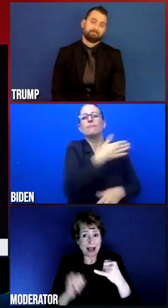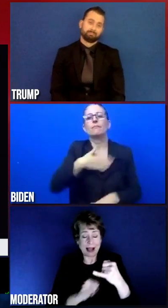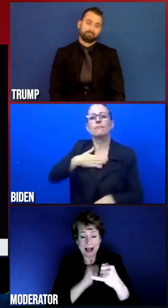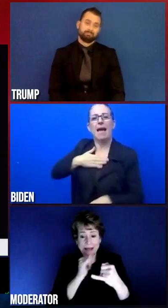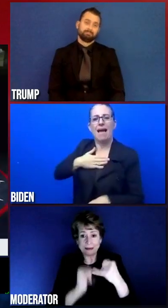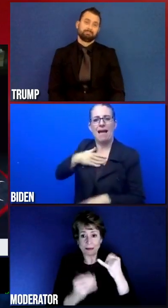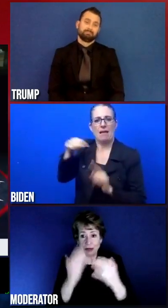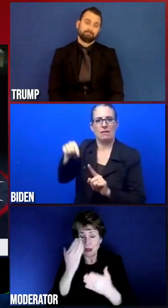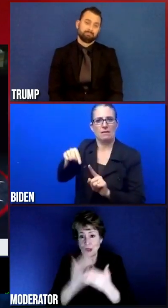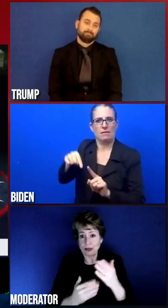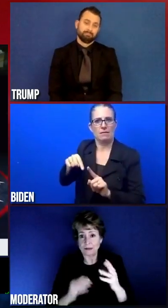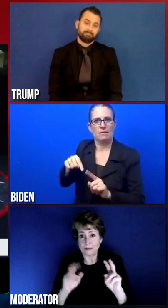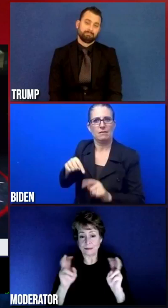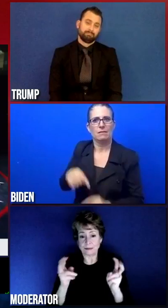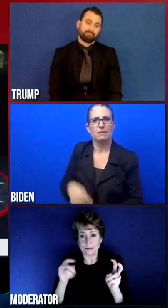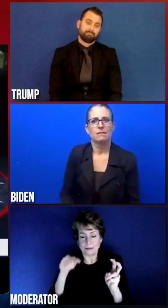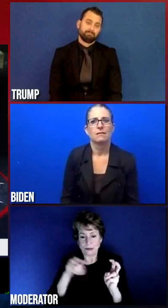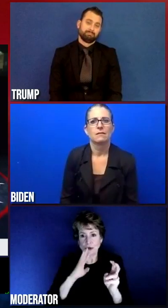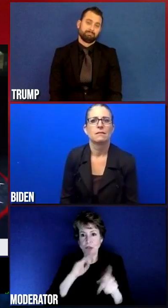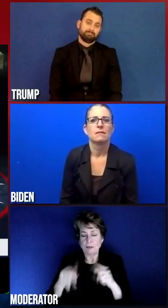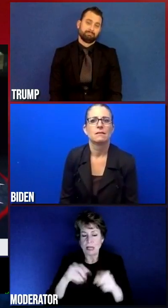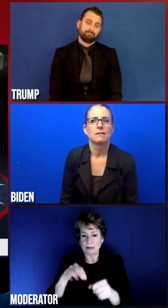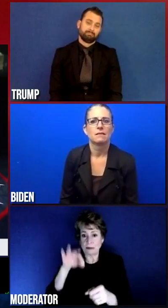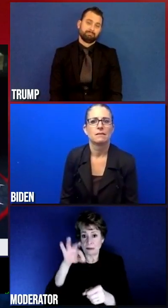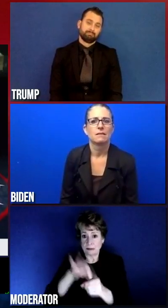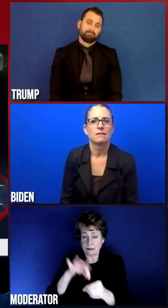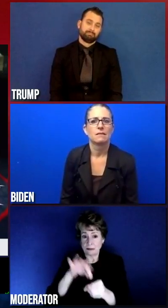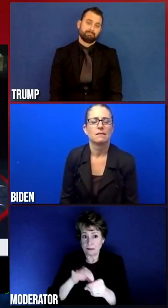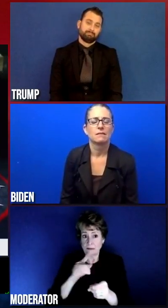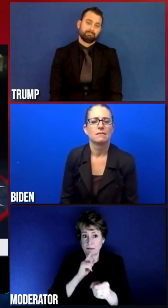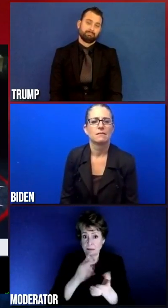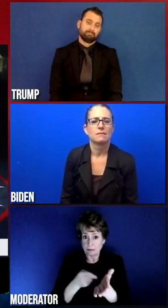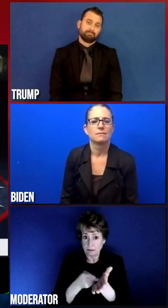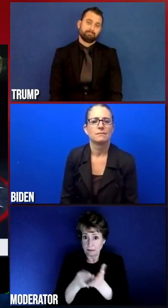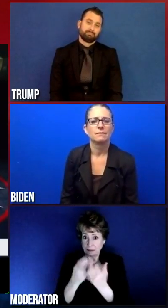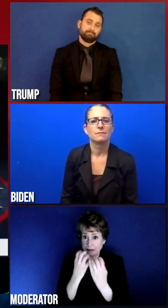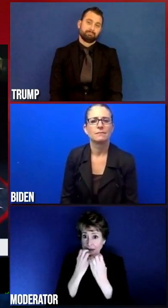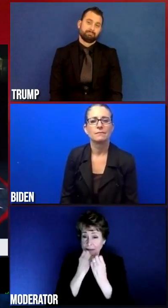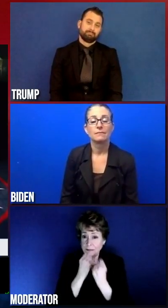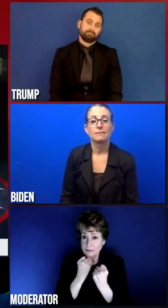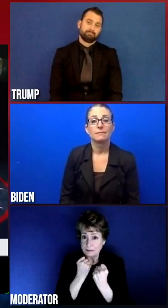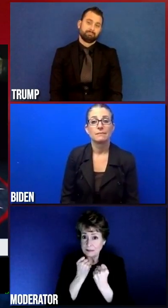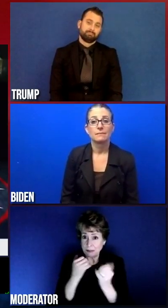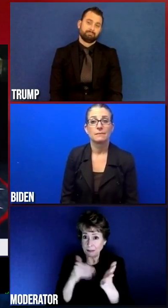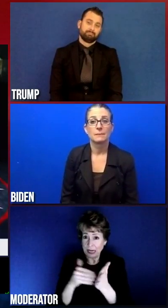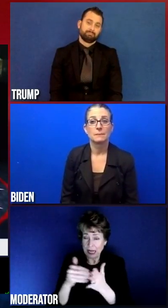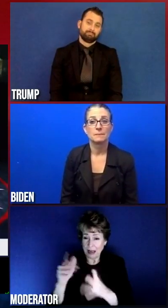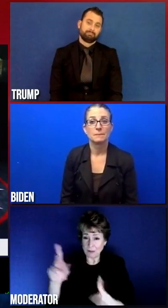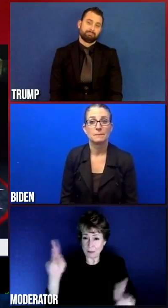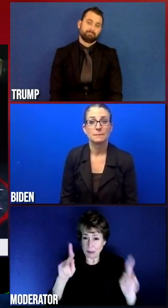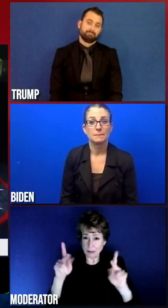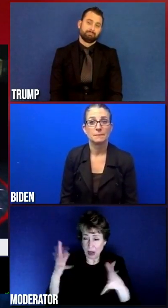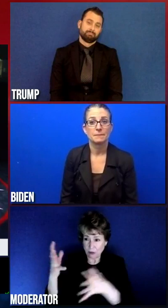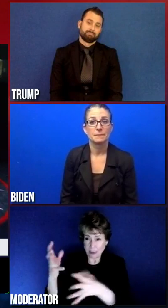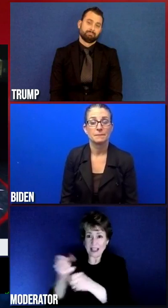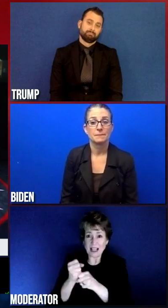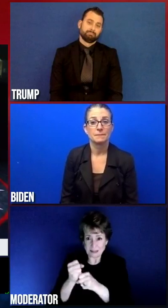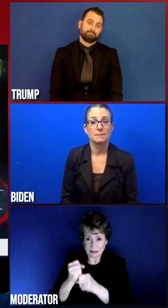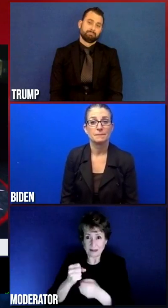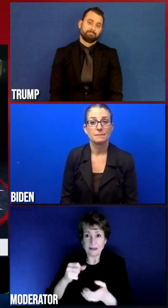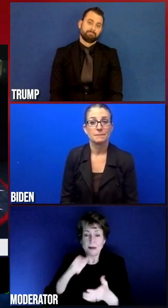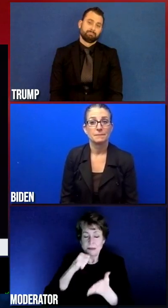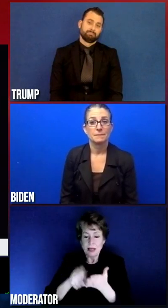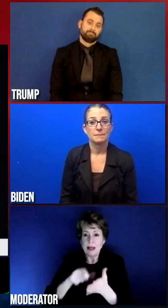meet tonight, millions of Americans are receiving mail-in ballots or going to vote early. How